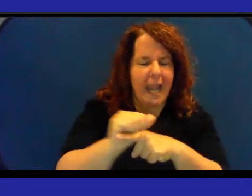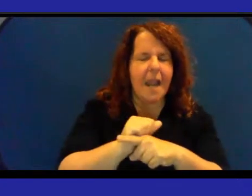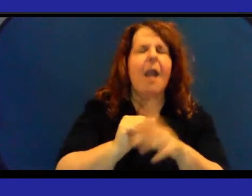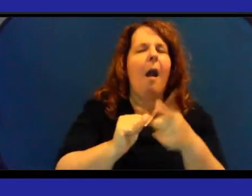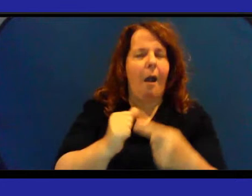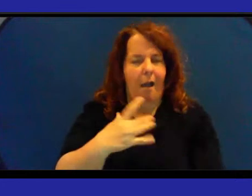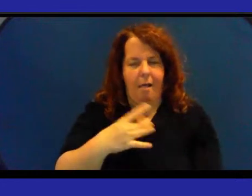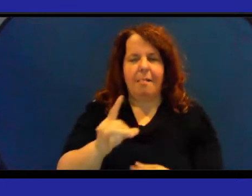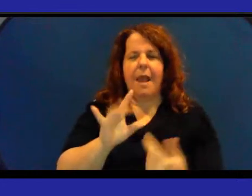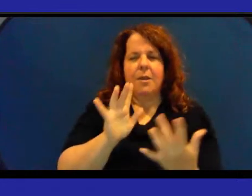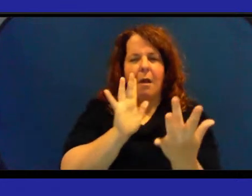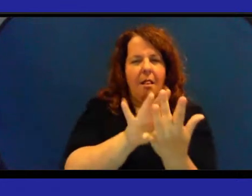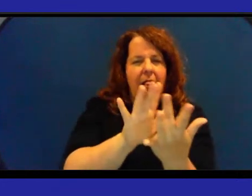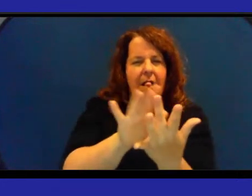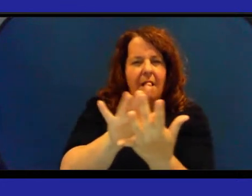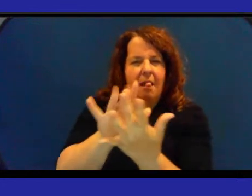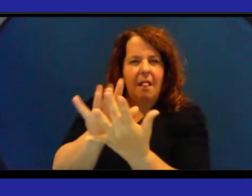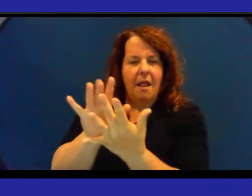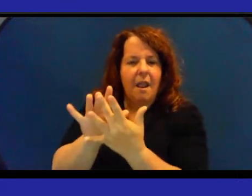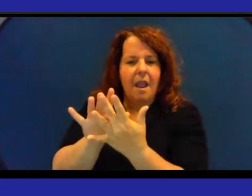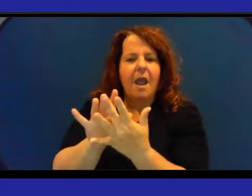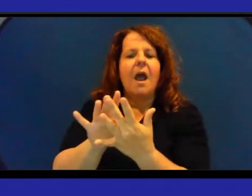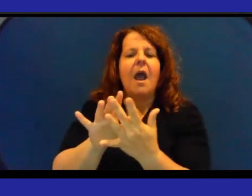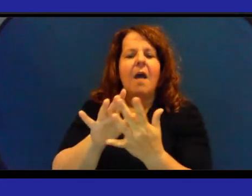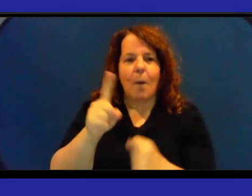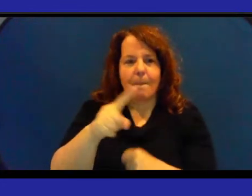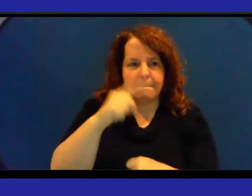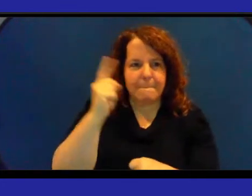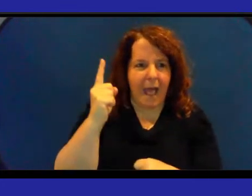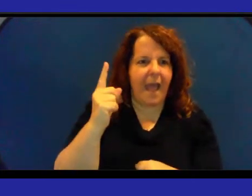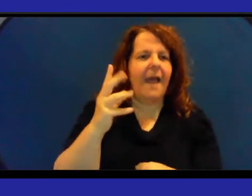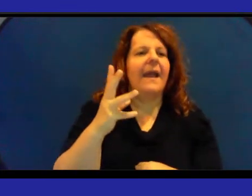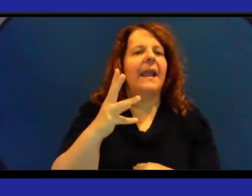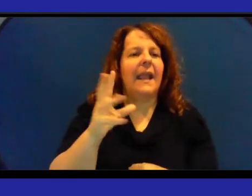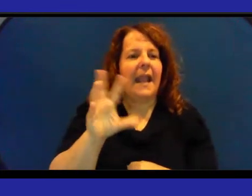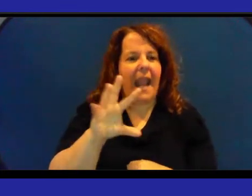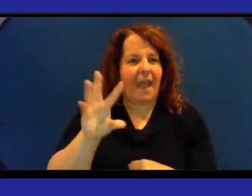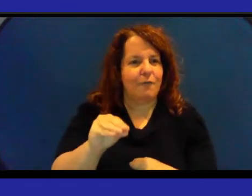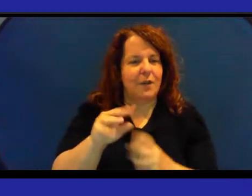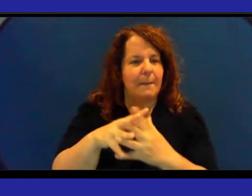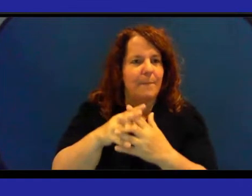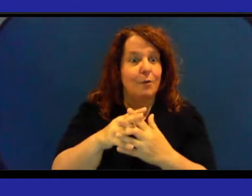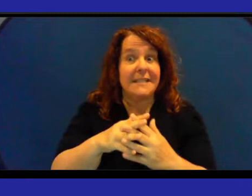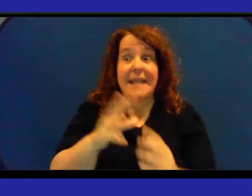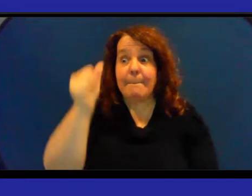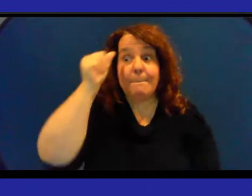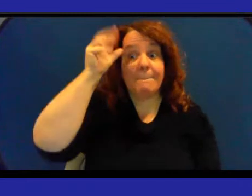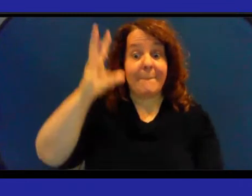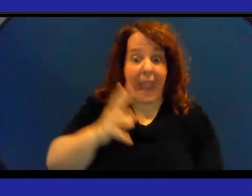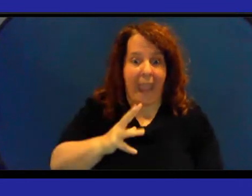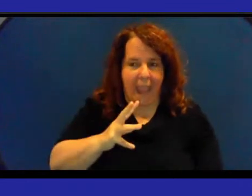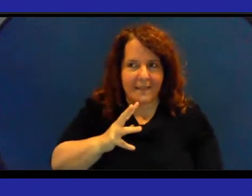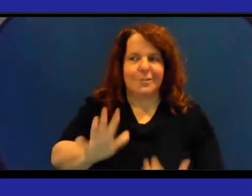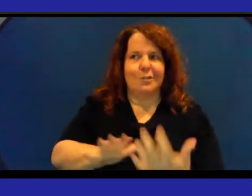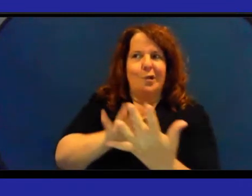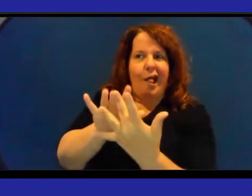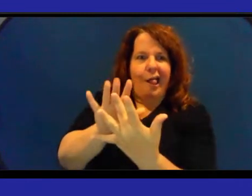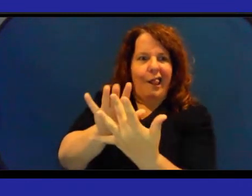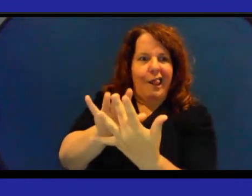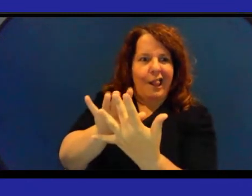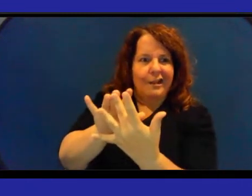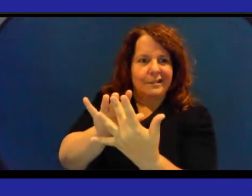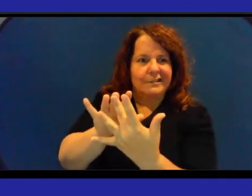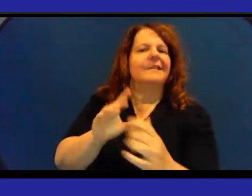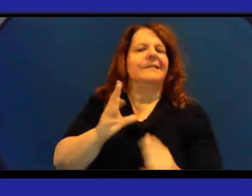the Black and African Americans and males to be outreach. So I think